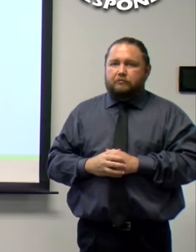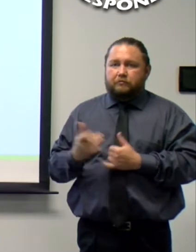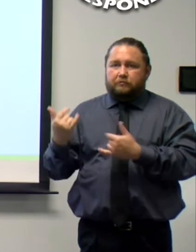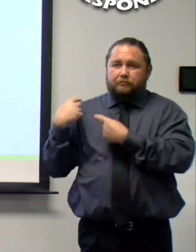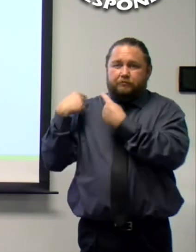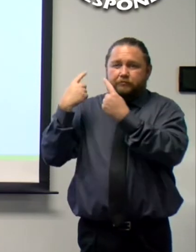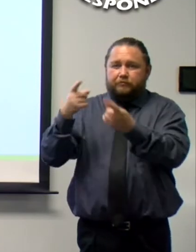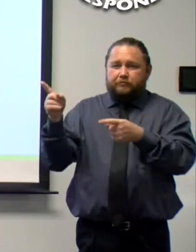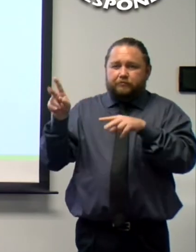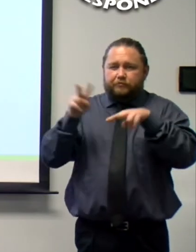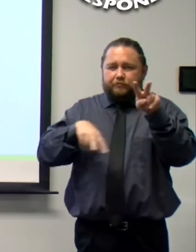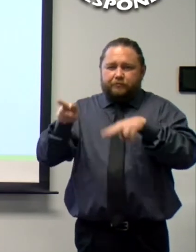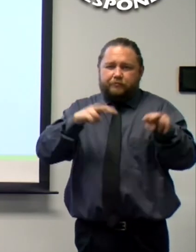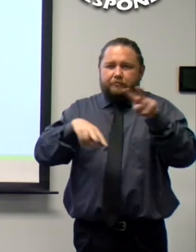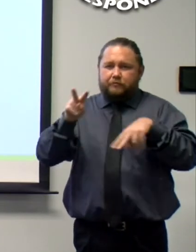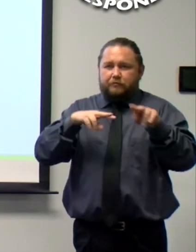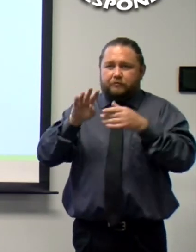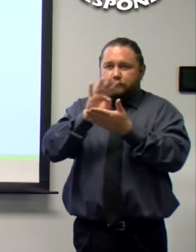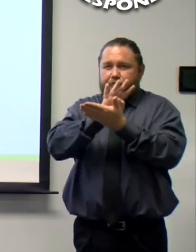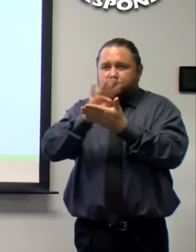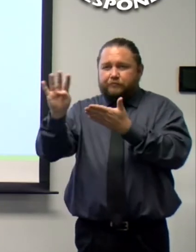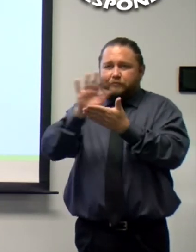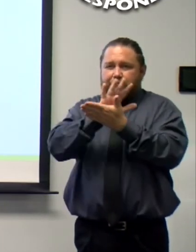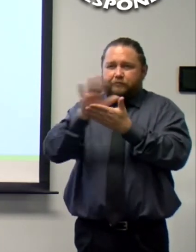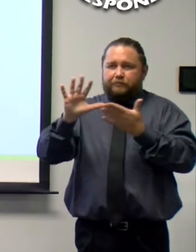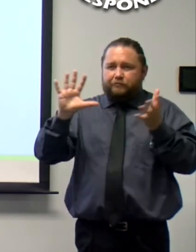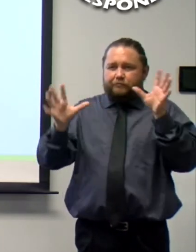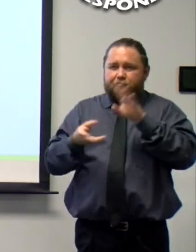about 5.2% positive results come back